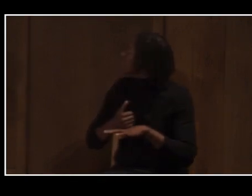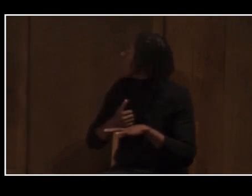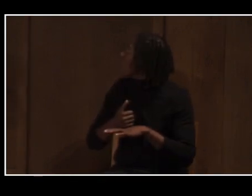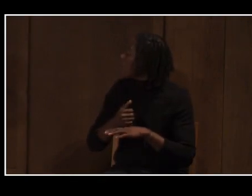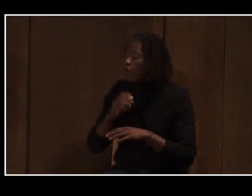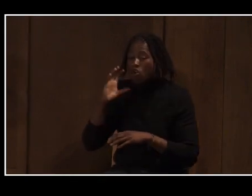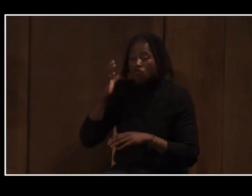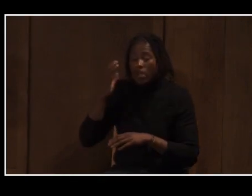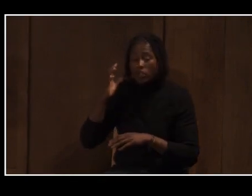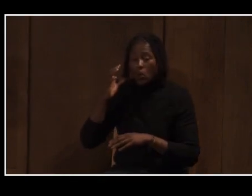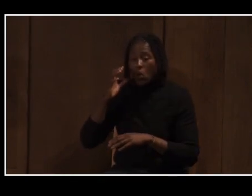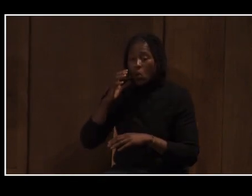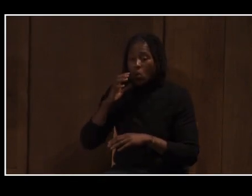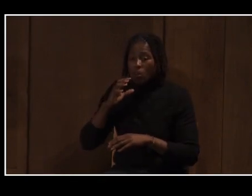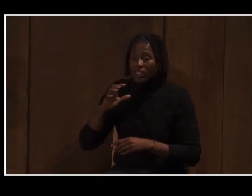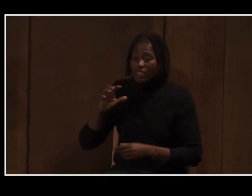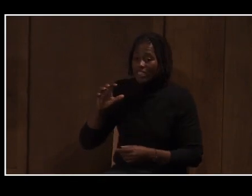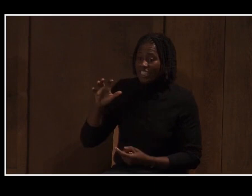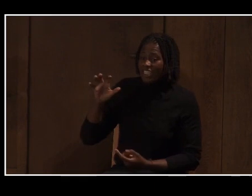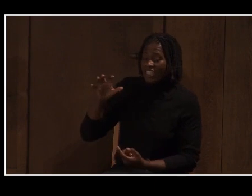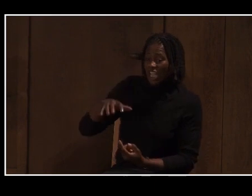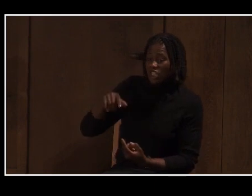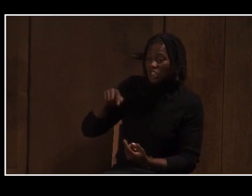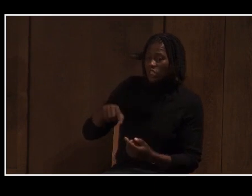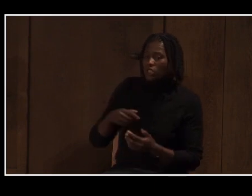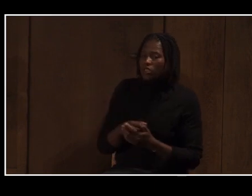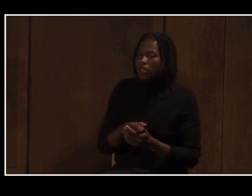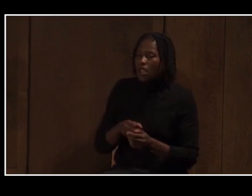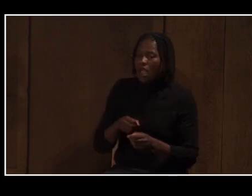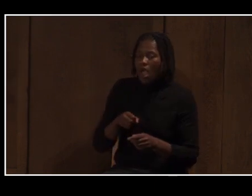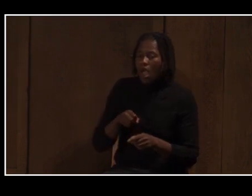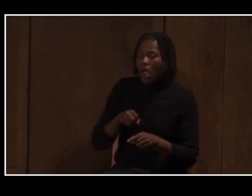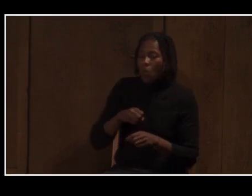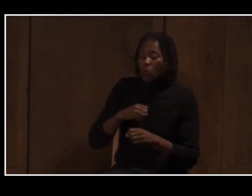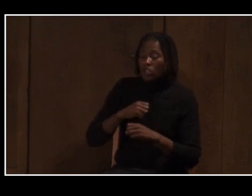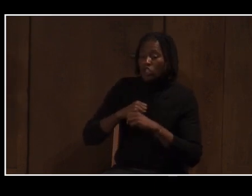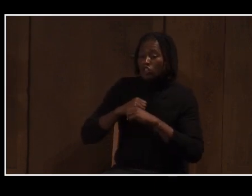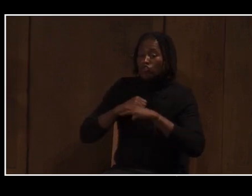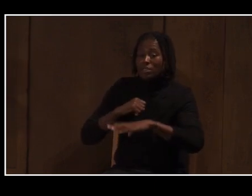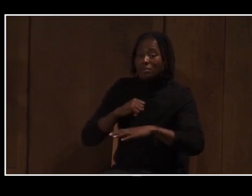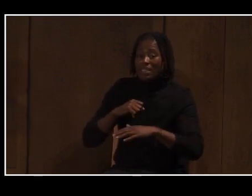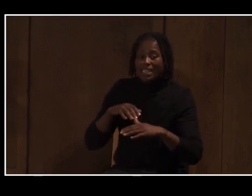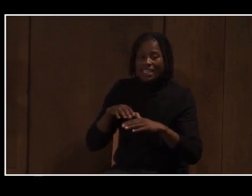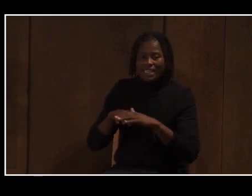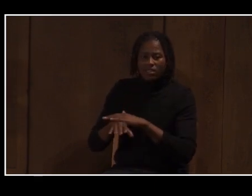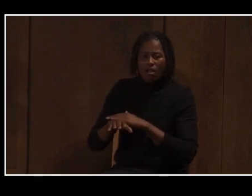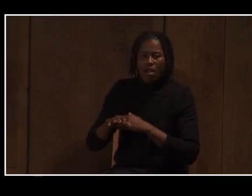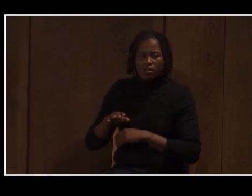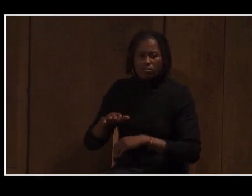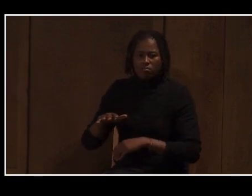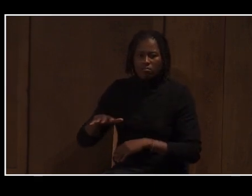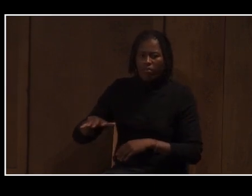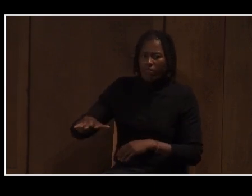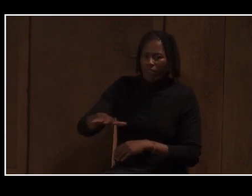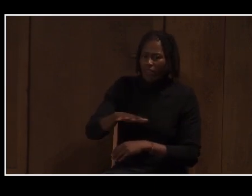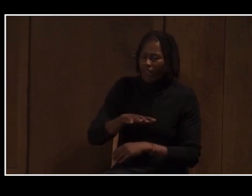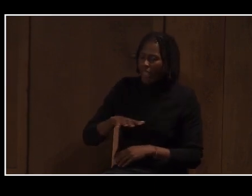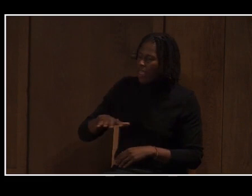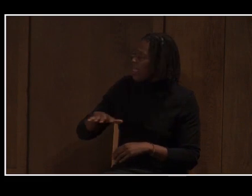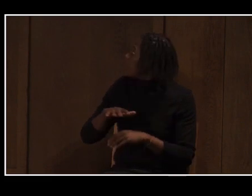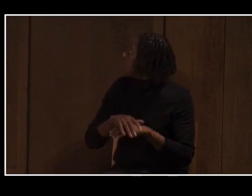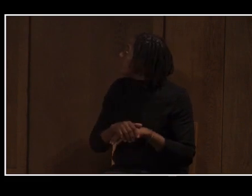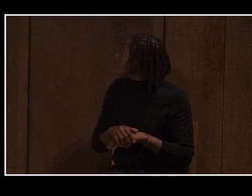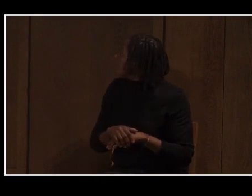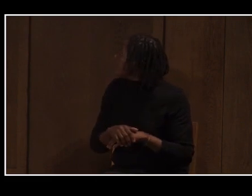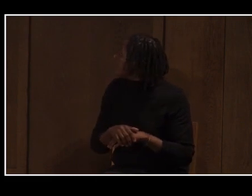that into the fair, and inside the fair it looked like this. People just sit and listen. So actually, to me, that was a way